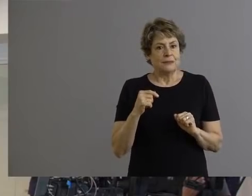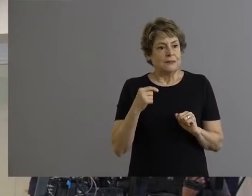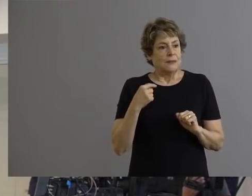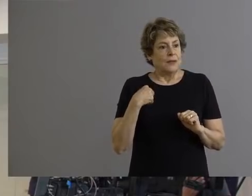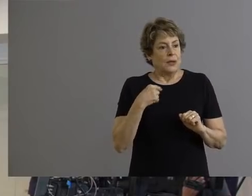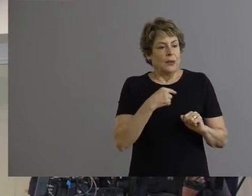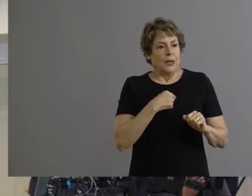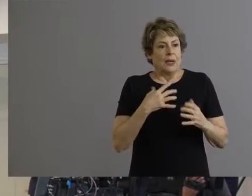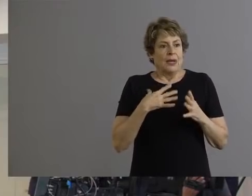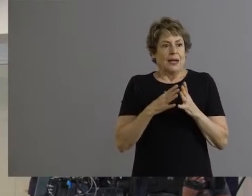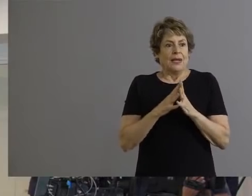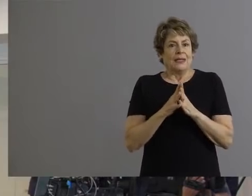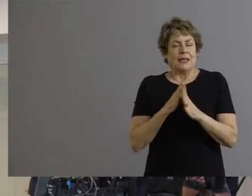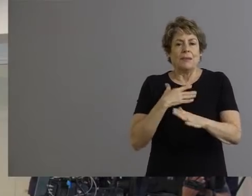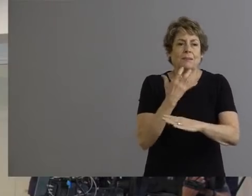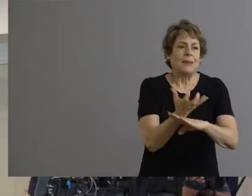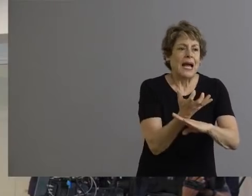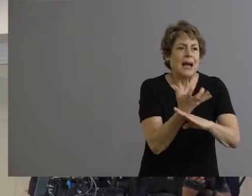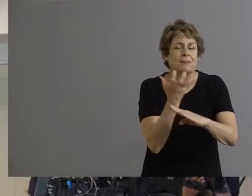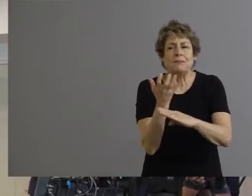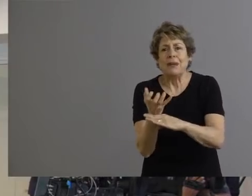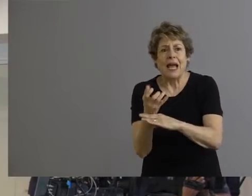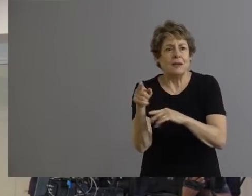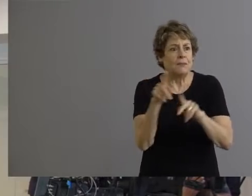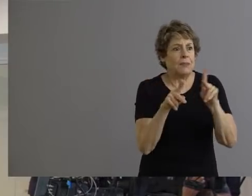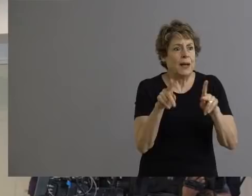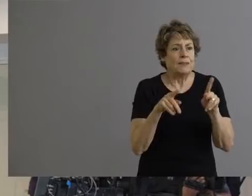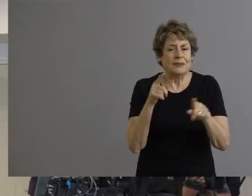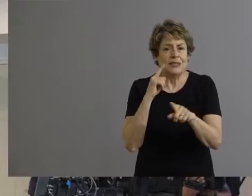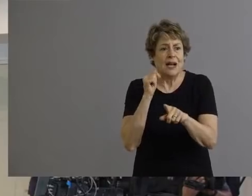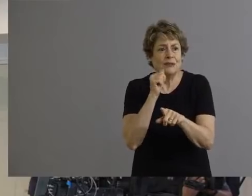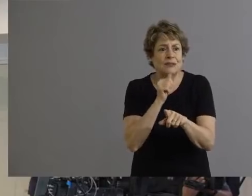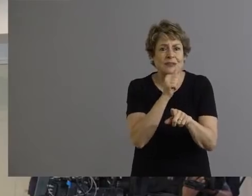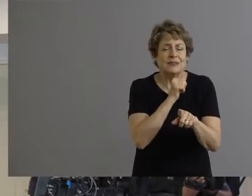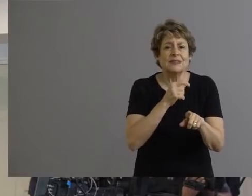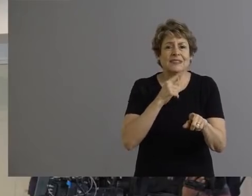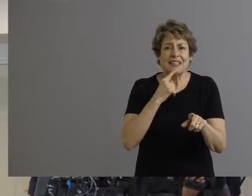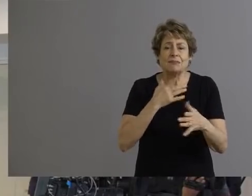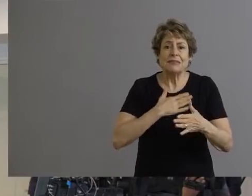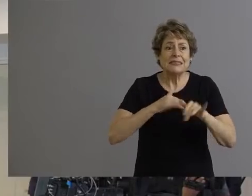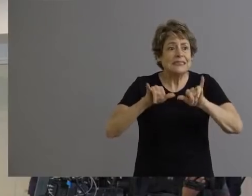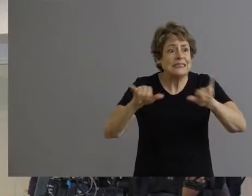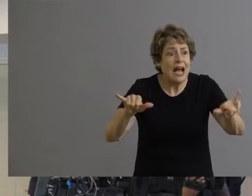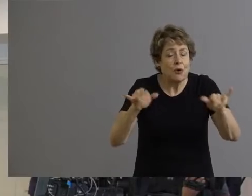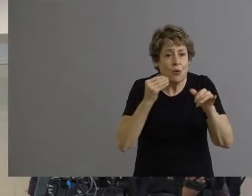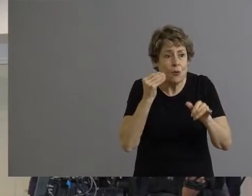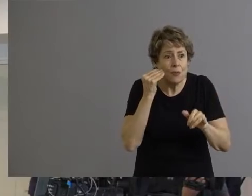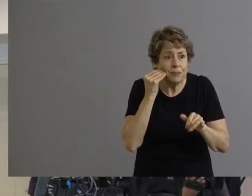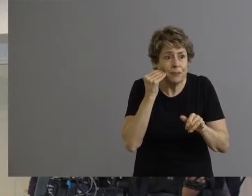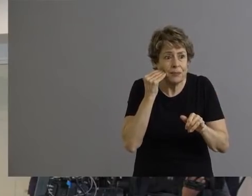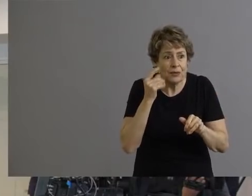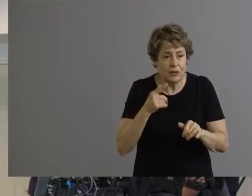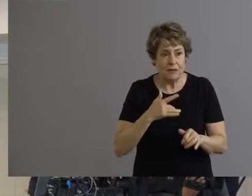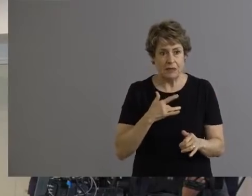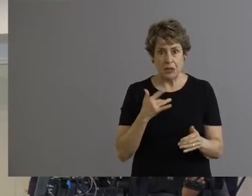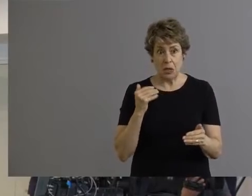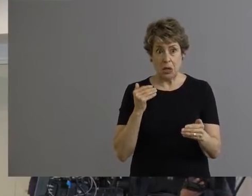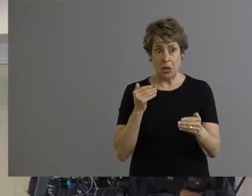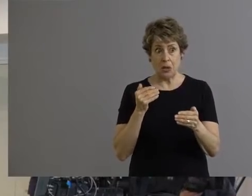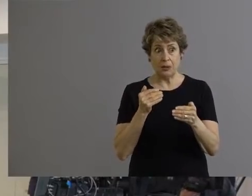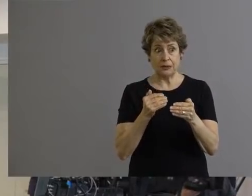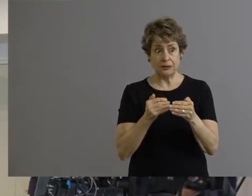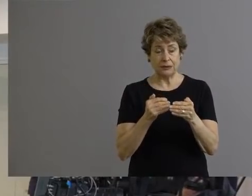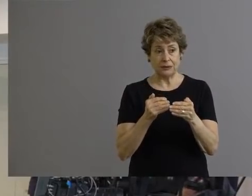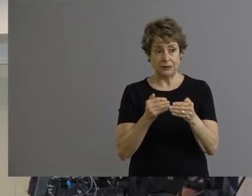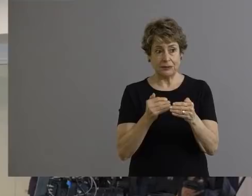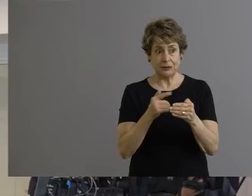Arizona just now to stay home. How close were you to another stay-at-home order? And secondly, on schools, I think moms and